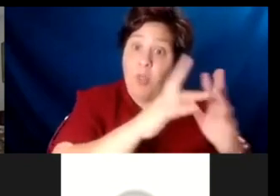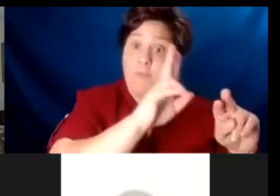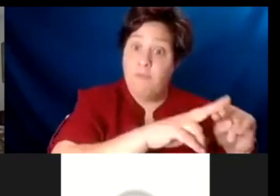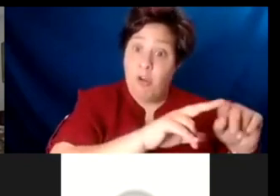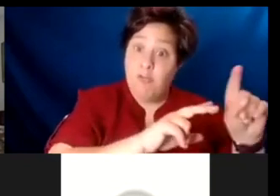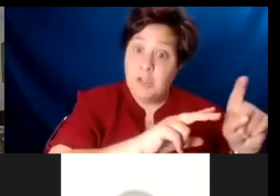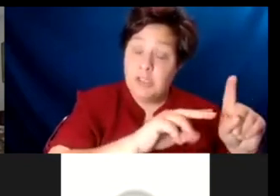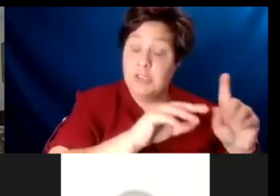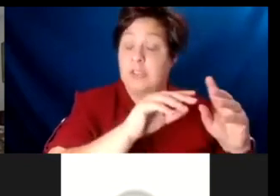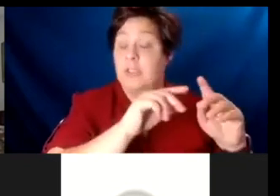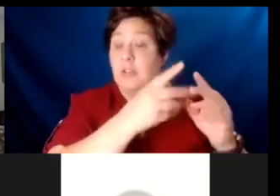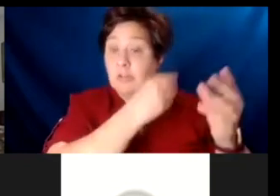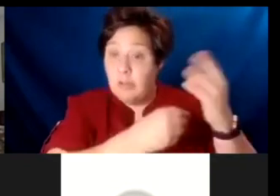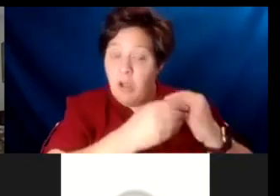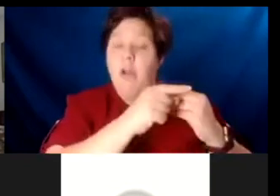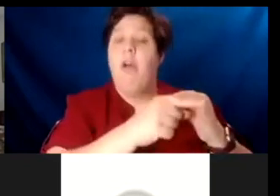Brent Borough of Culture.